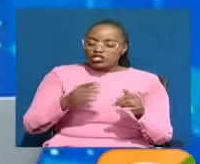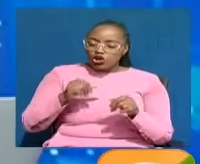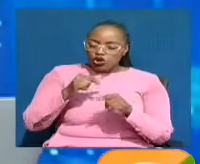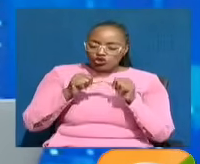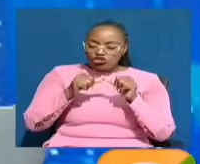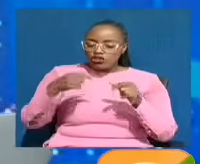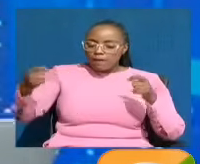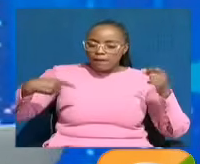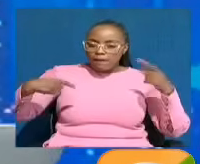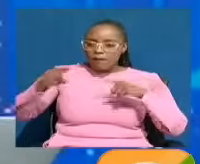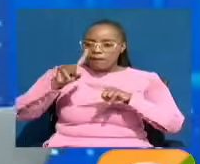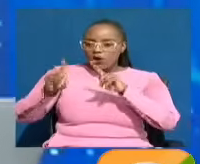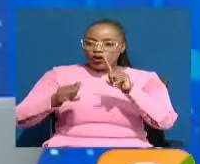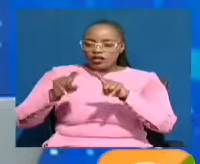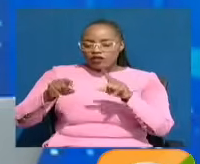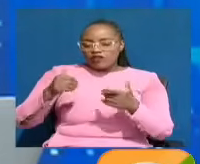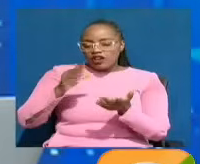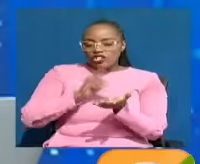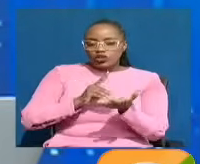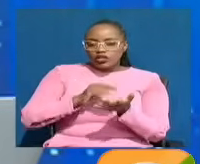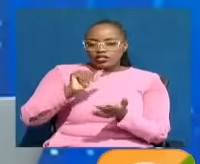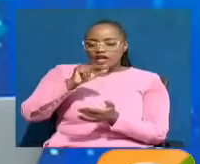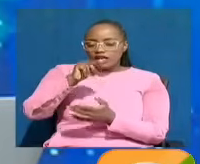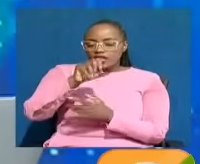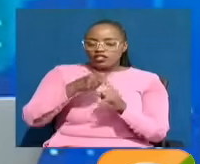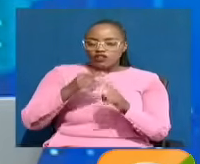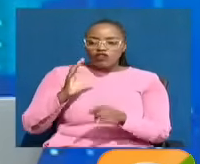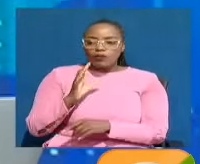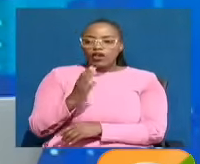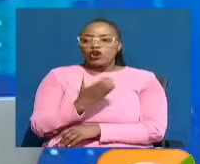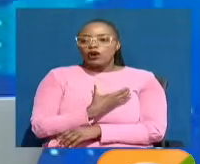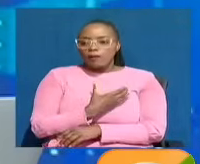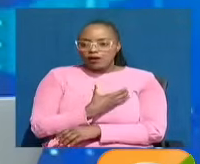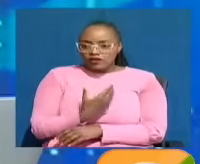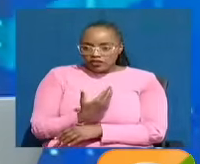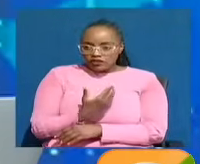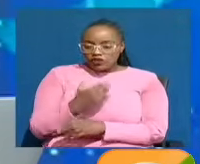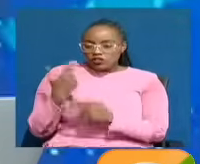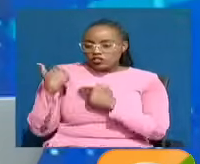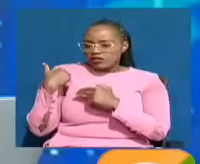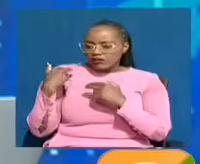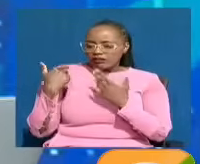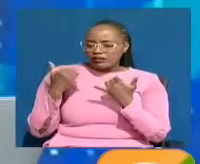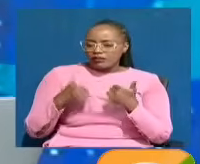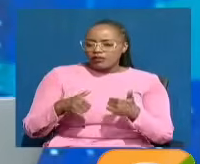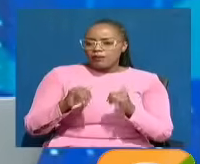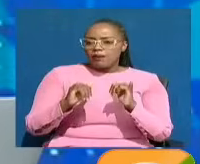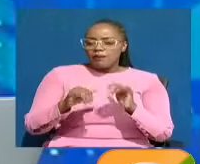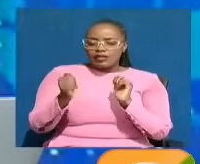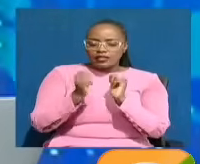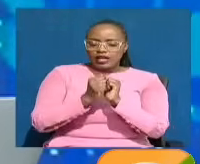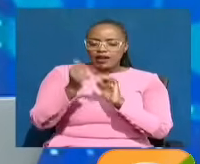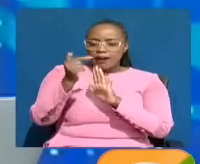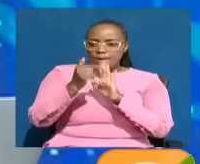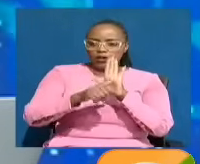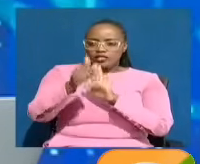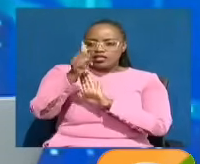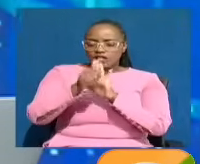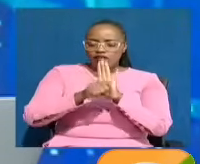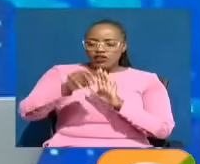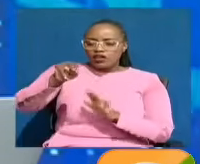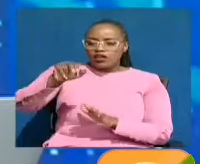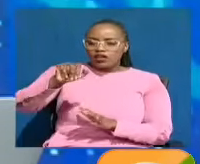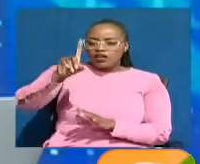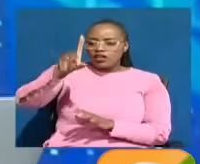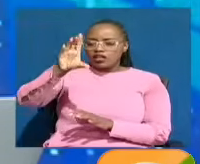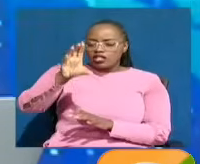and comments coming in for Dr. Agnes Zani from the committee overseeing the implementation of the 10-point agenda and the NADCO